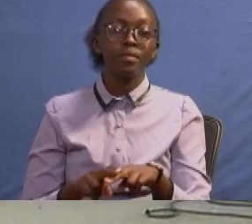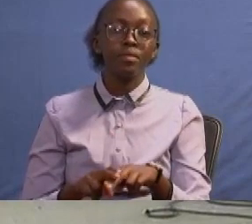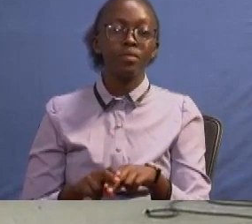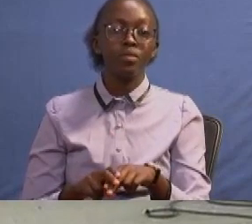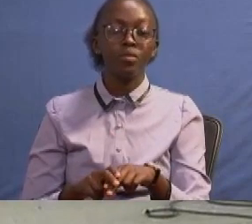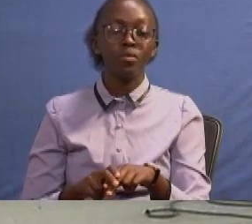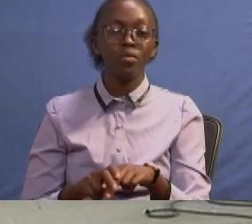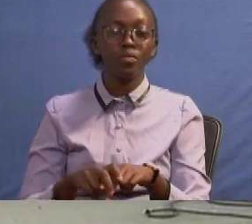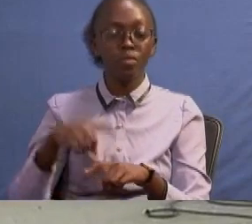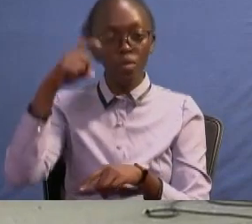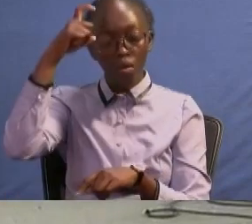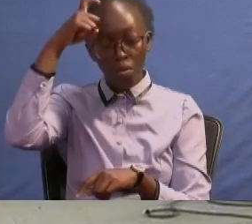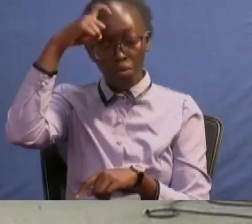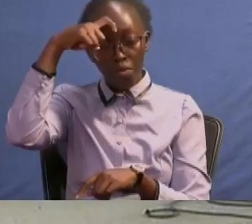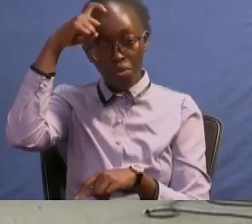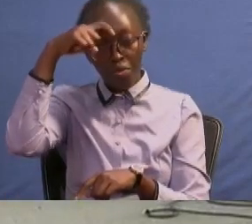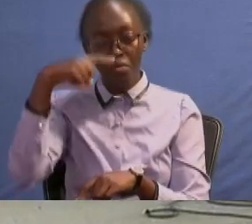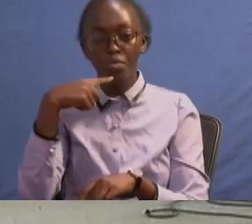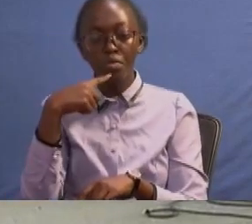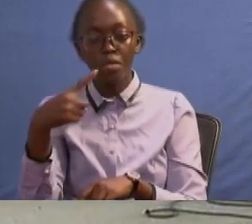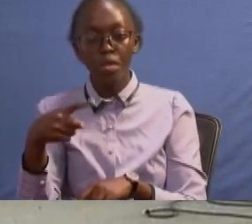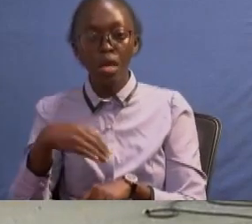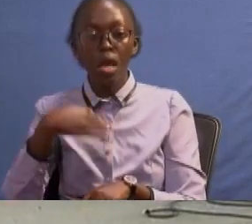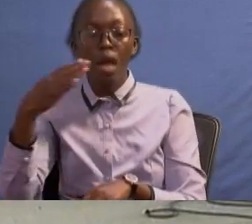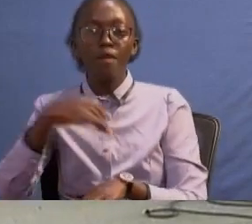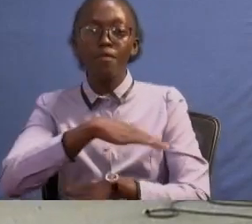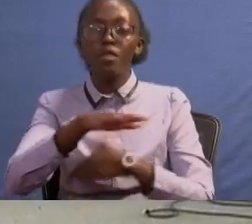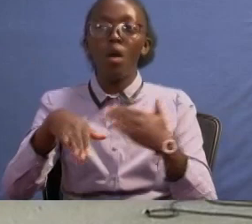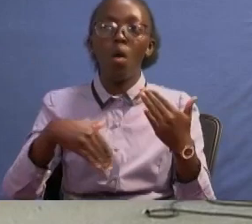Wisdom would dictate after all have been said